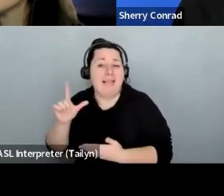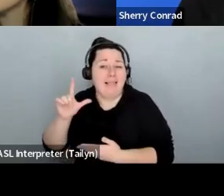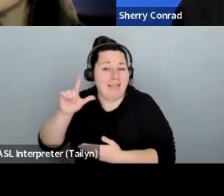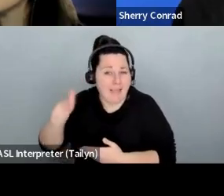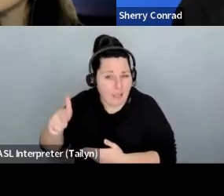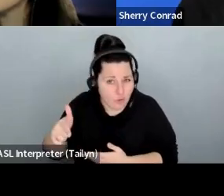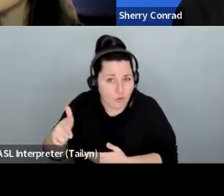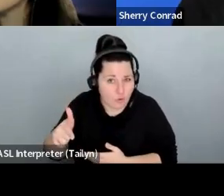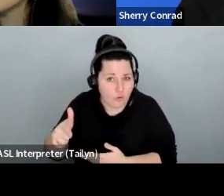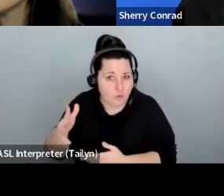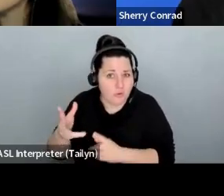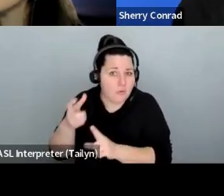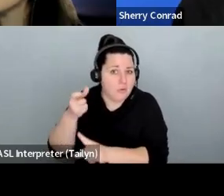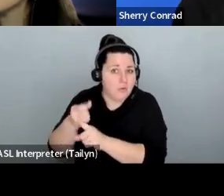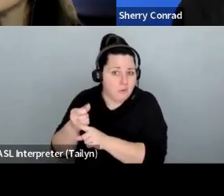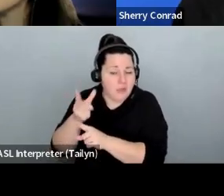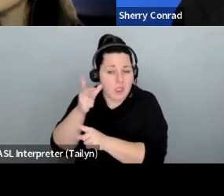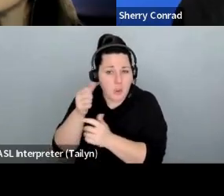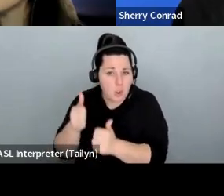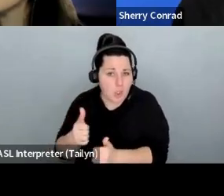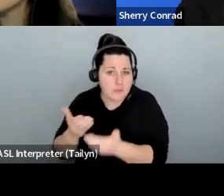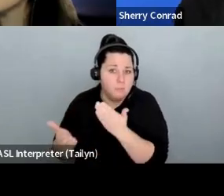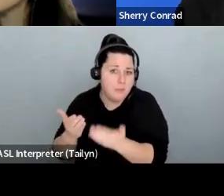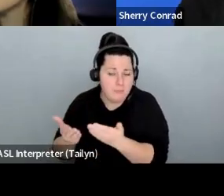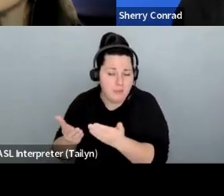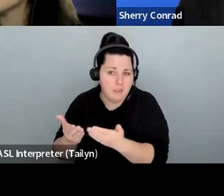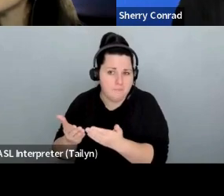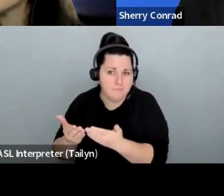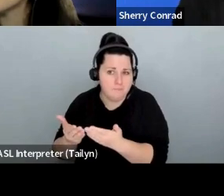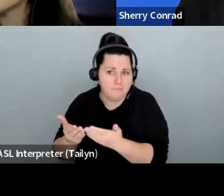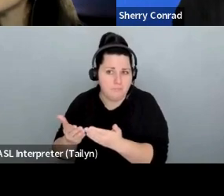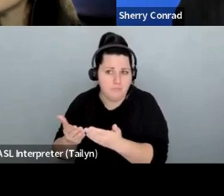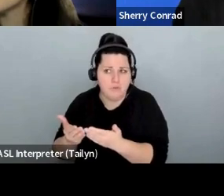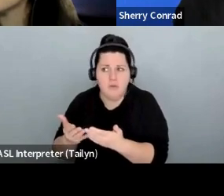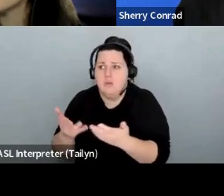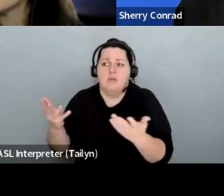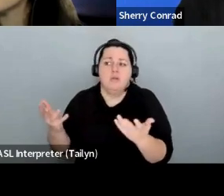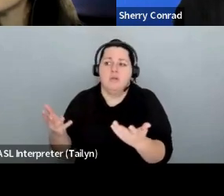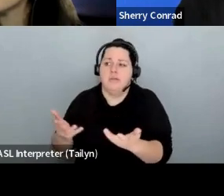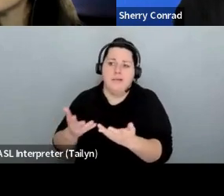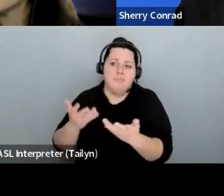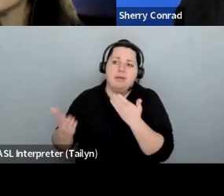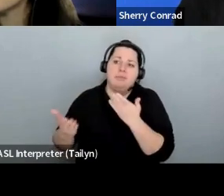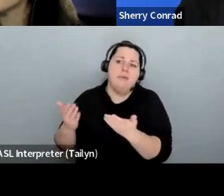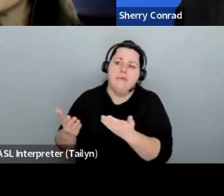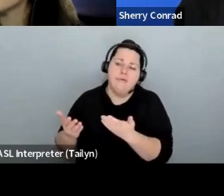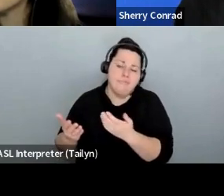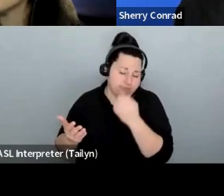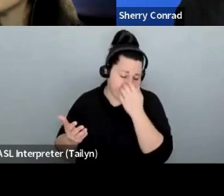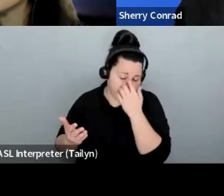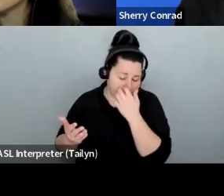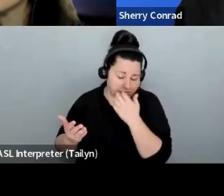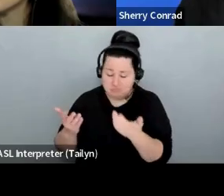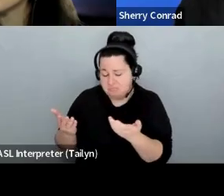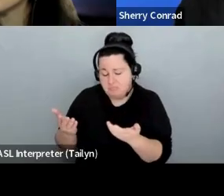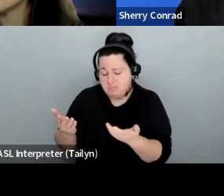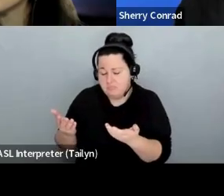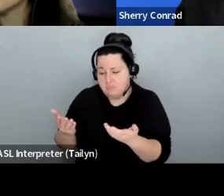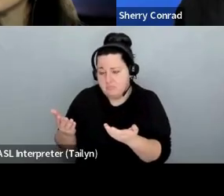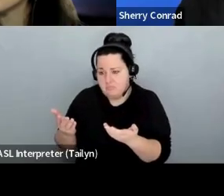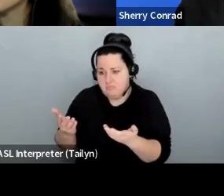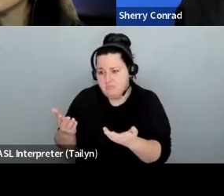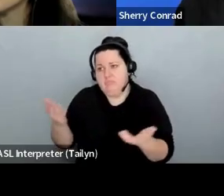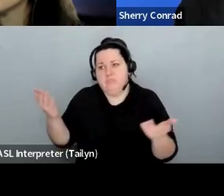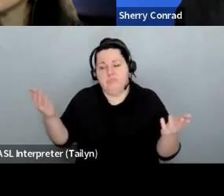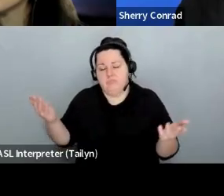down the road that you've identified that this student through possibly, that